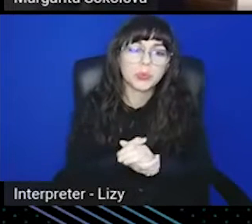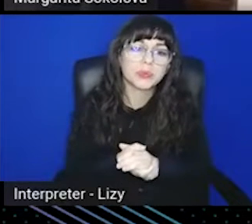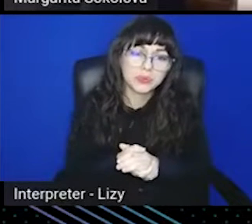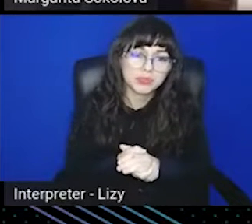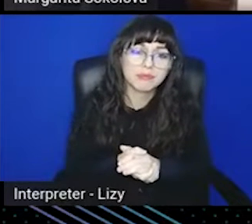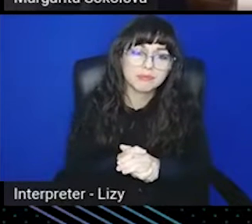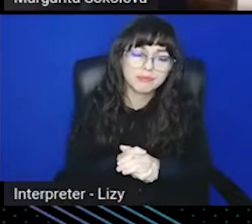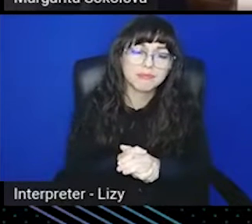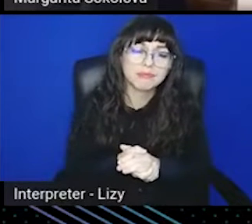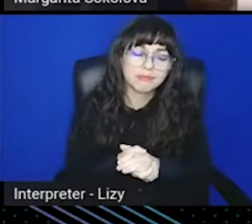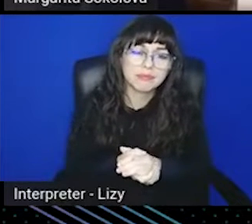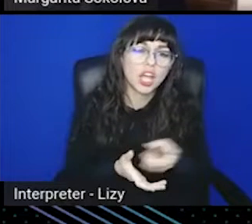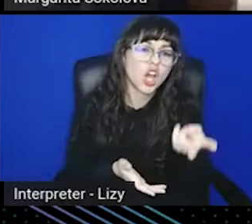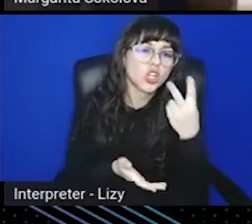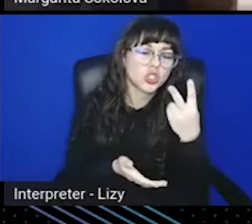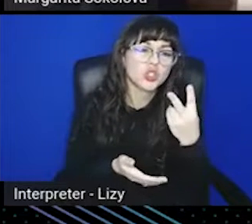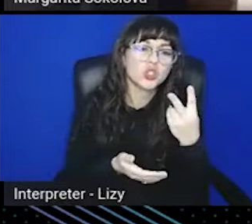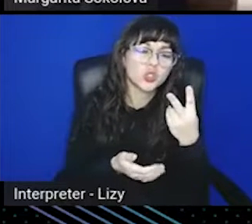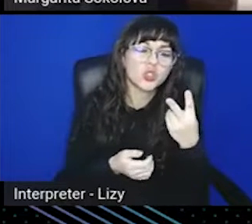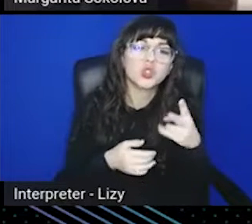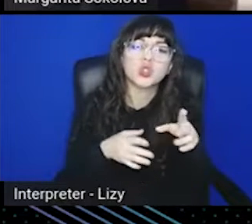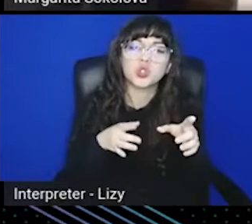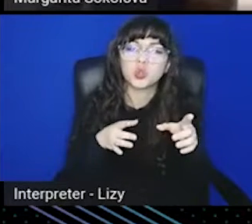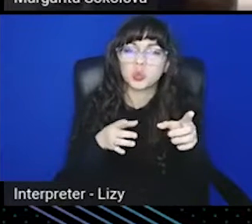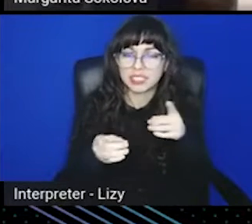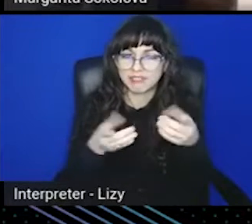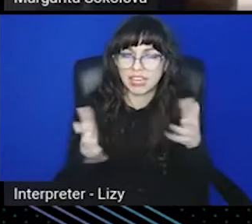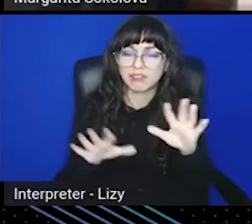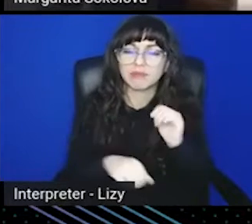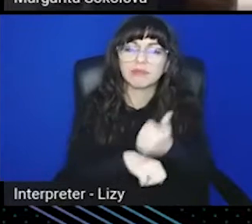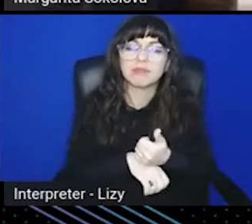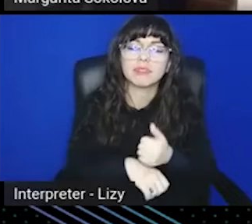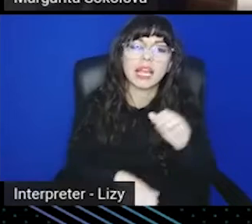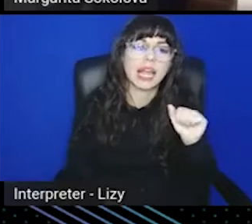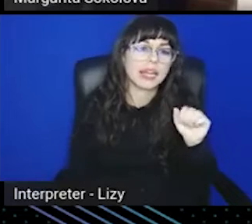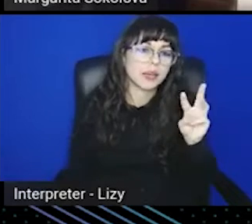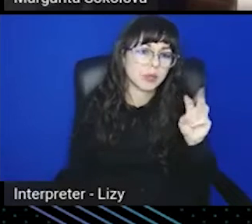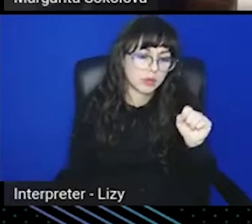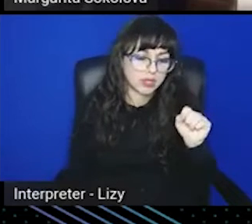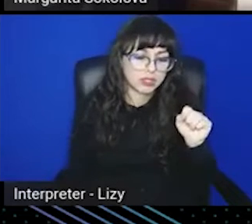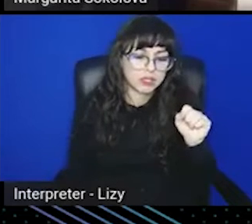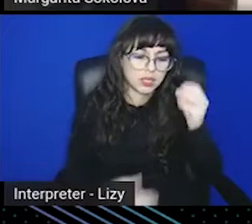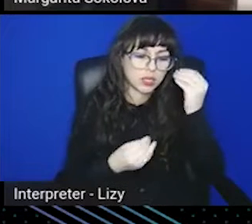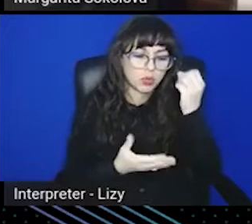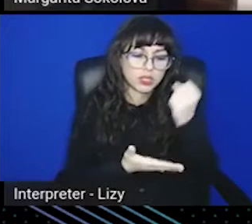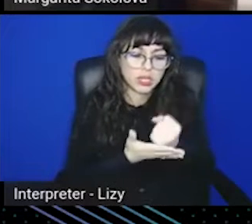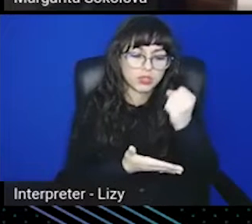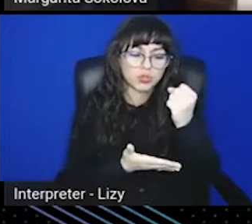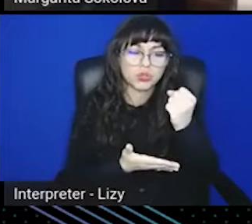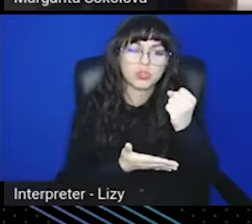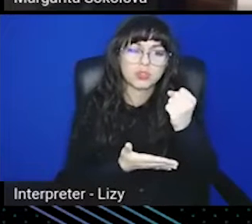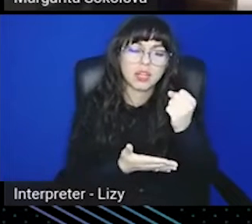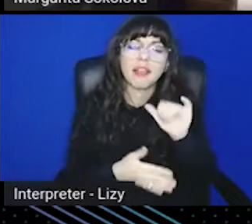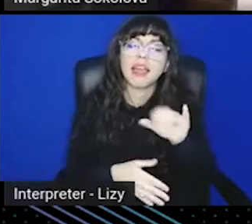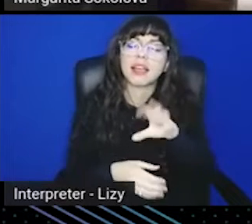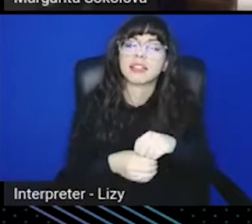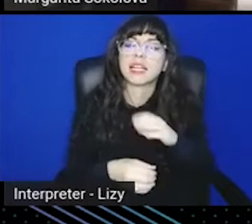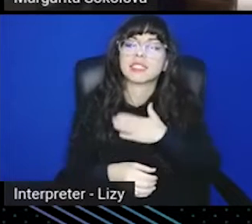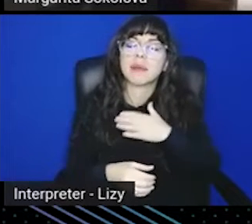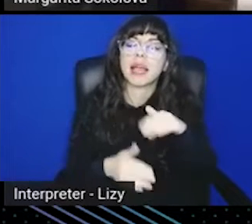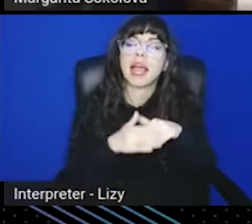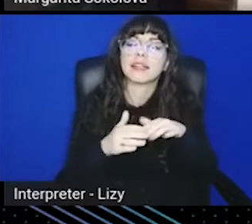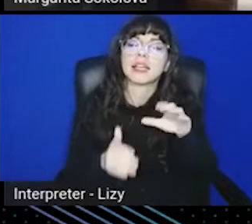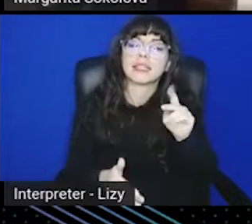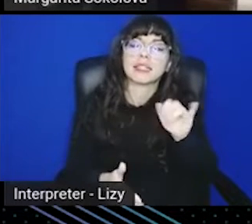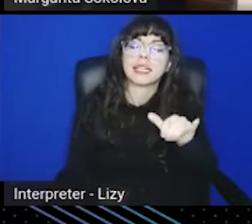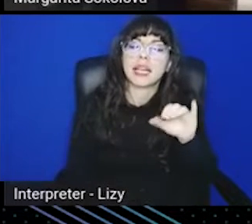And I have two defined now. So the first is my AWS credentials, which contains my access key ID and my secret